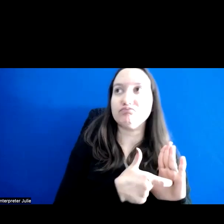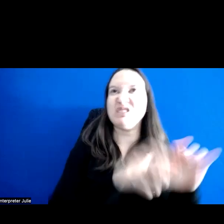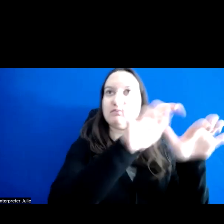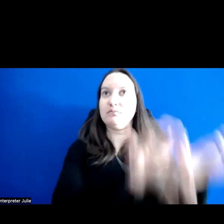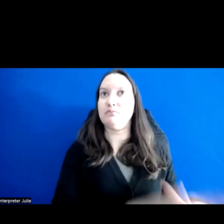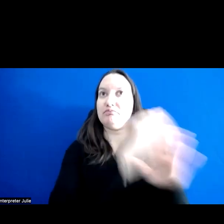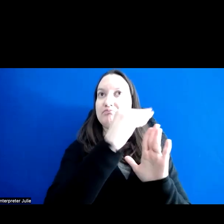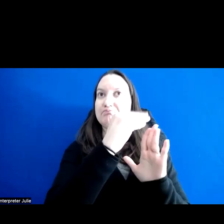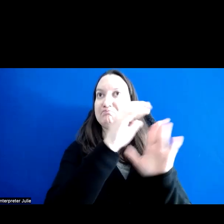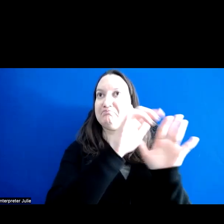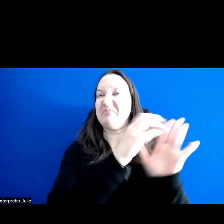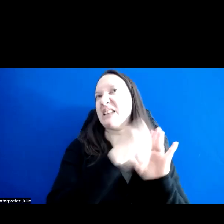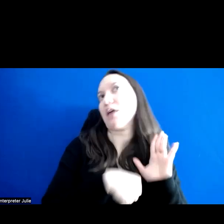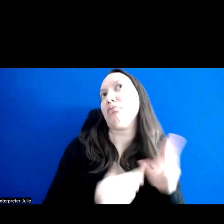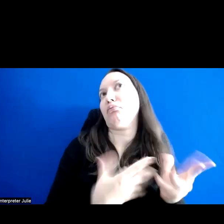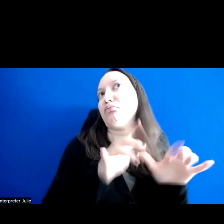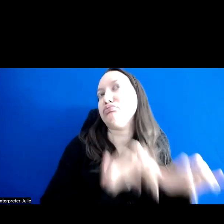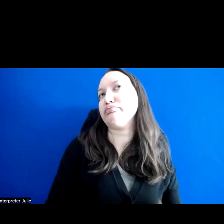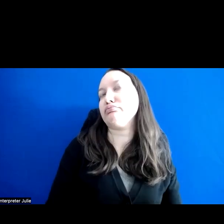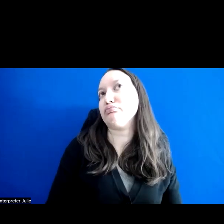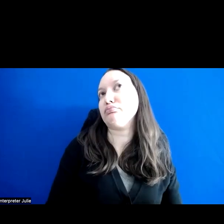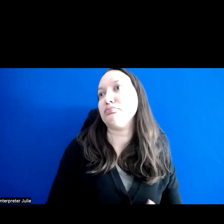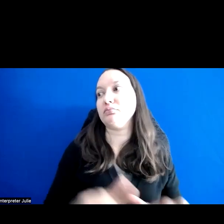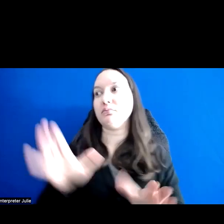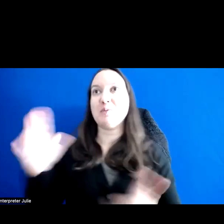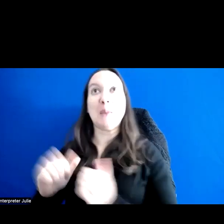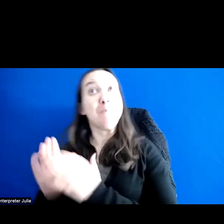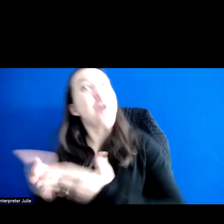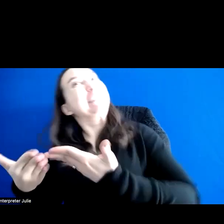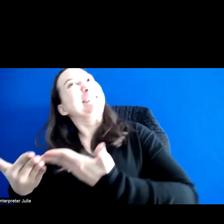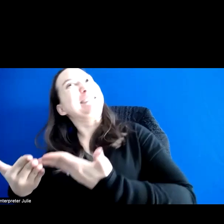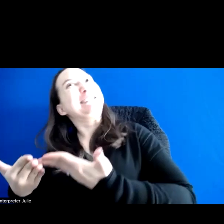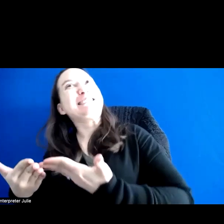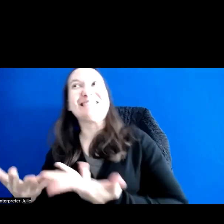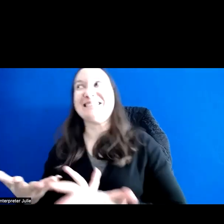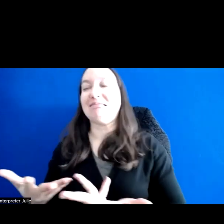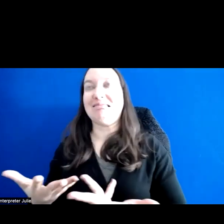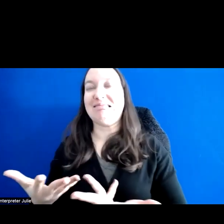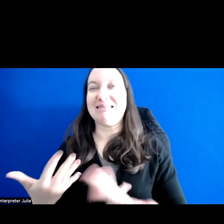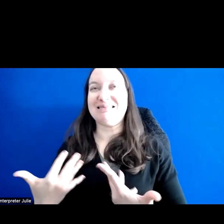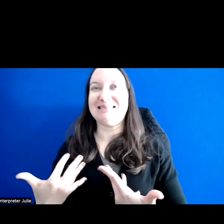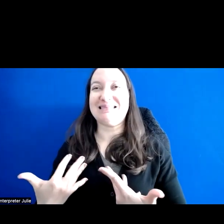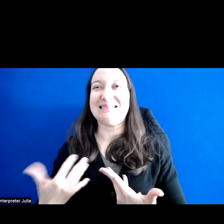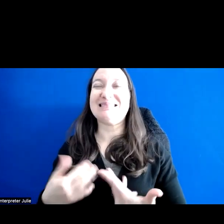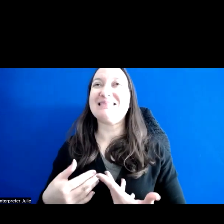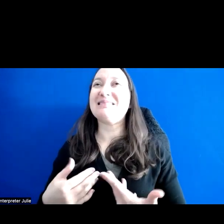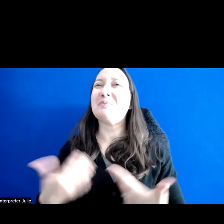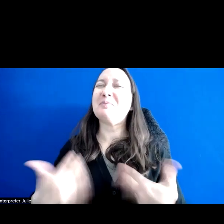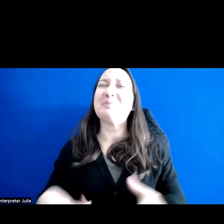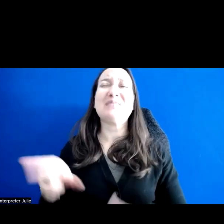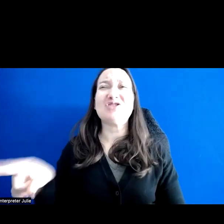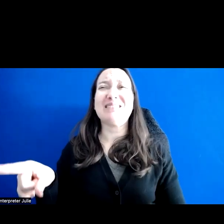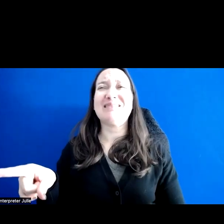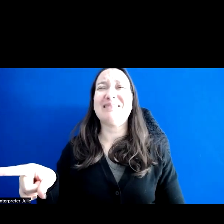essay, a dissertation, and a book. And it was what